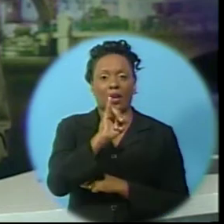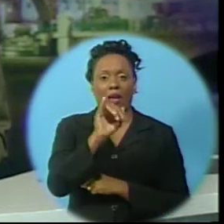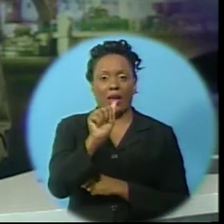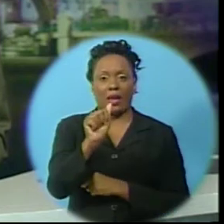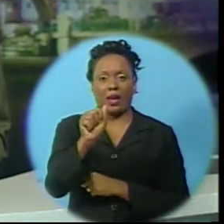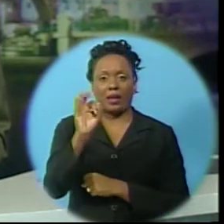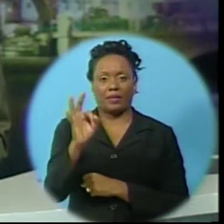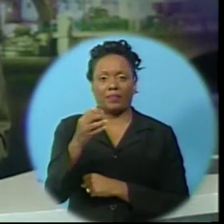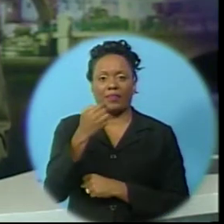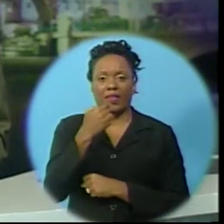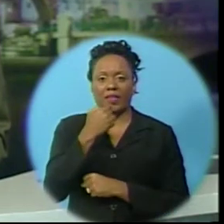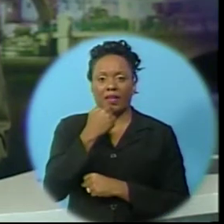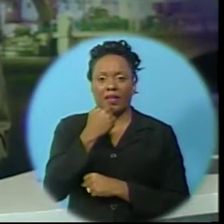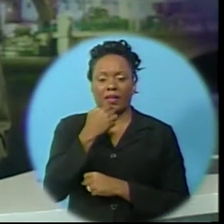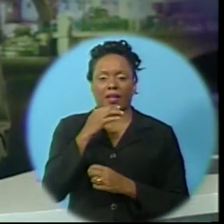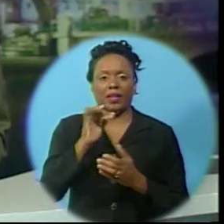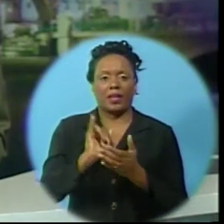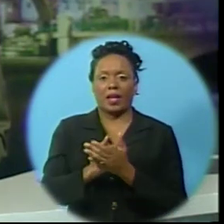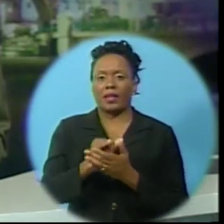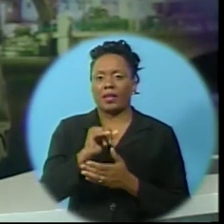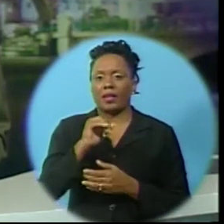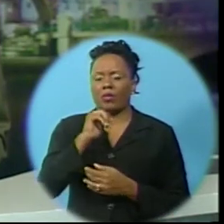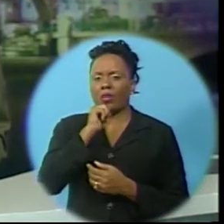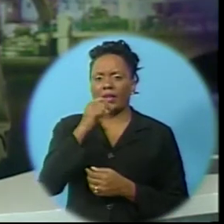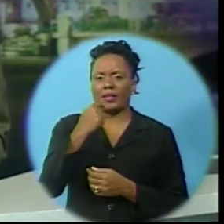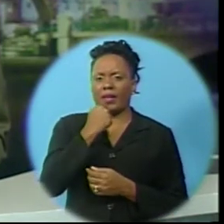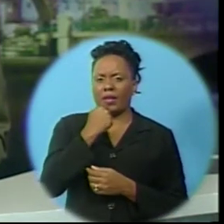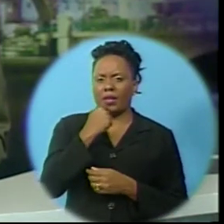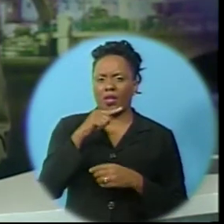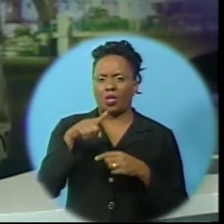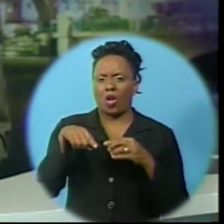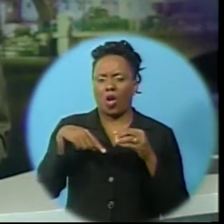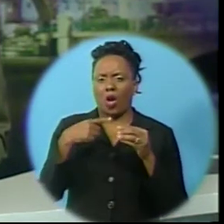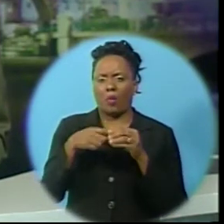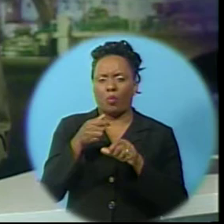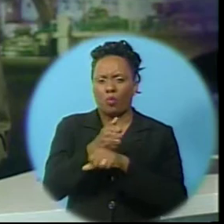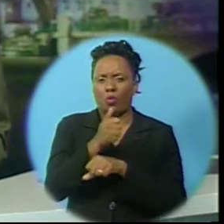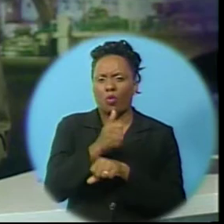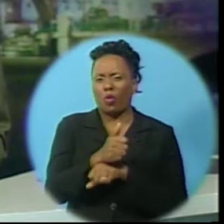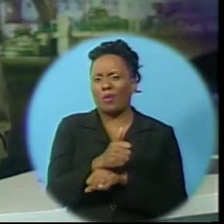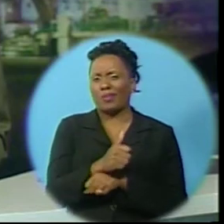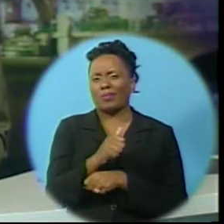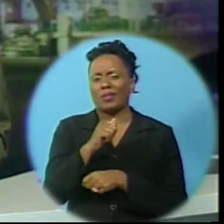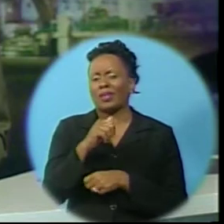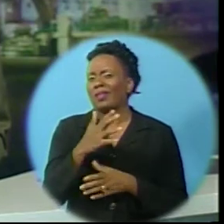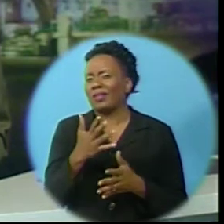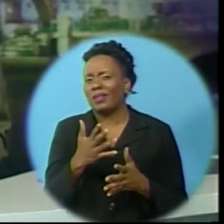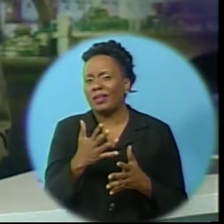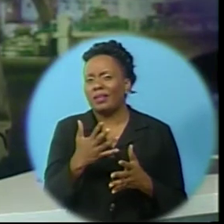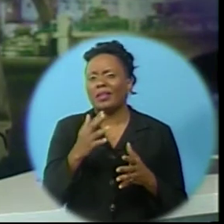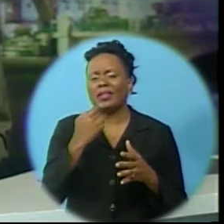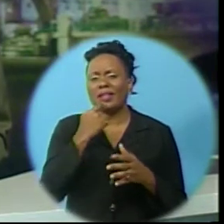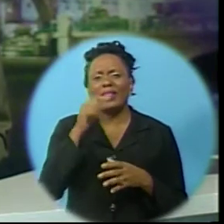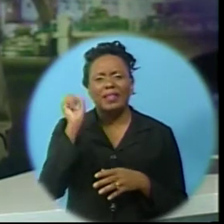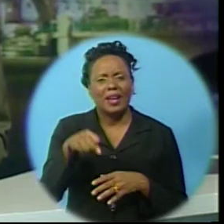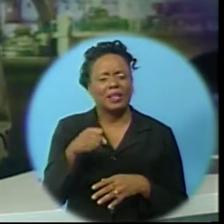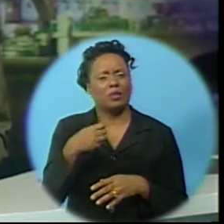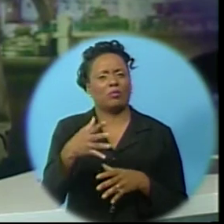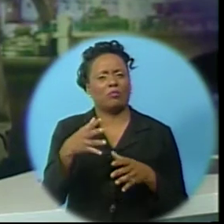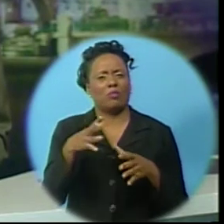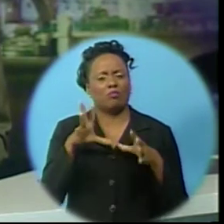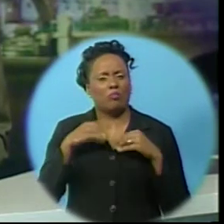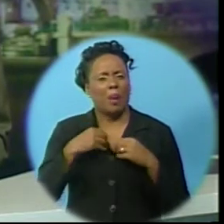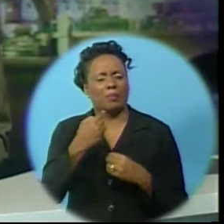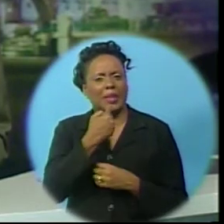the suggestion that the governing body was not taking the allegation seriously was, in his words, laughable. Some in the sport